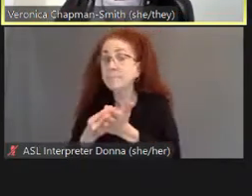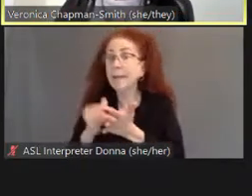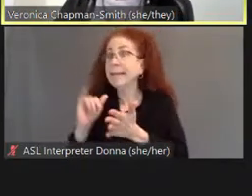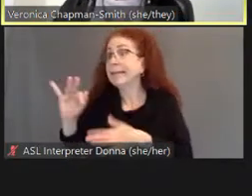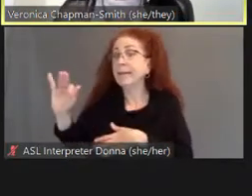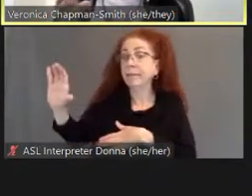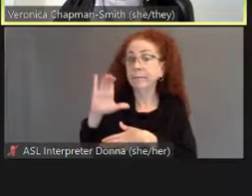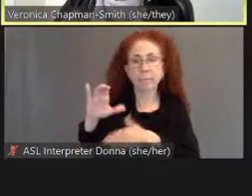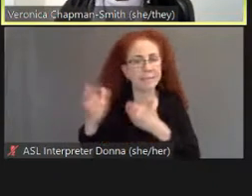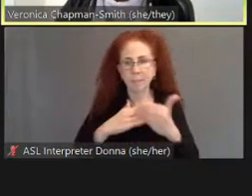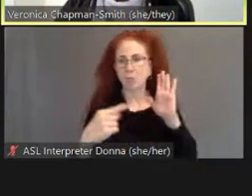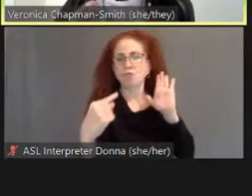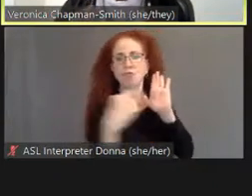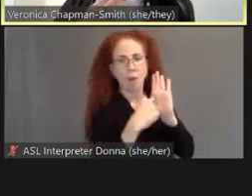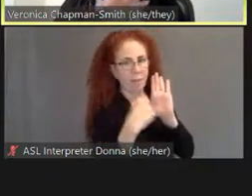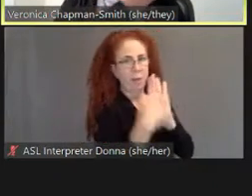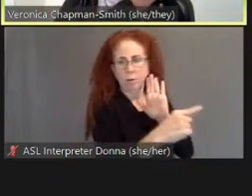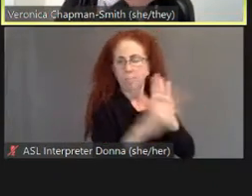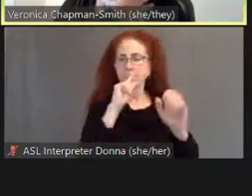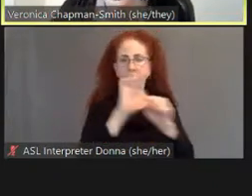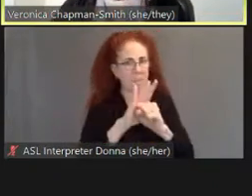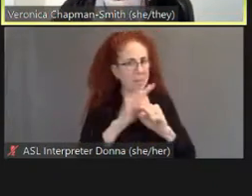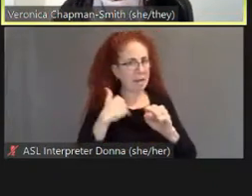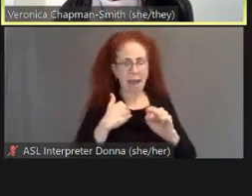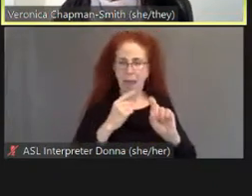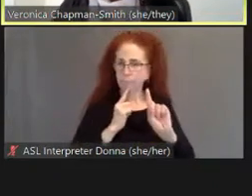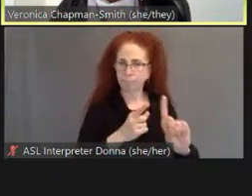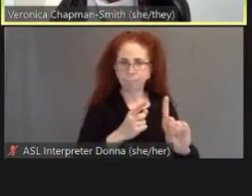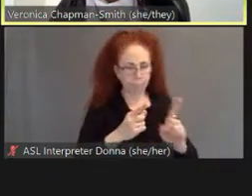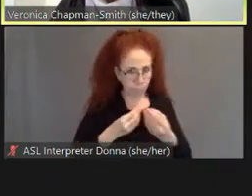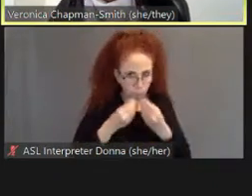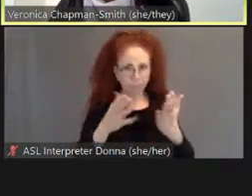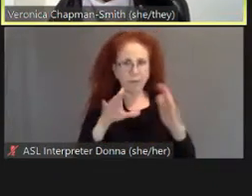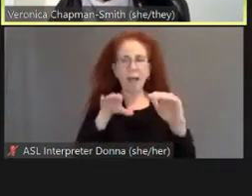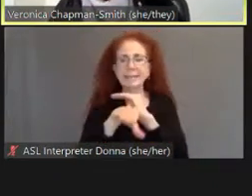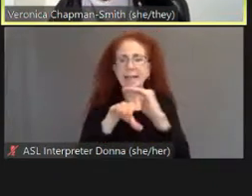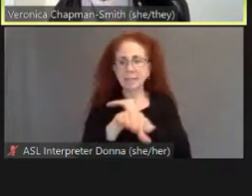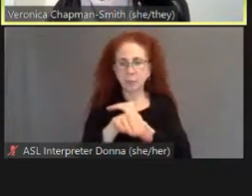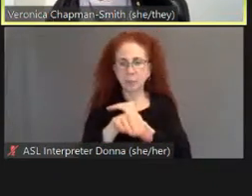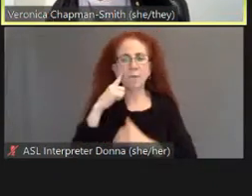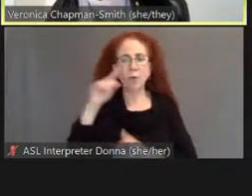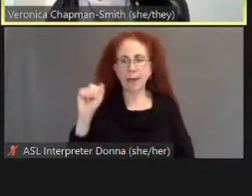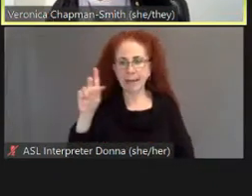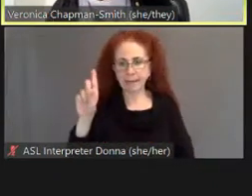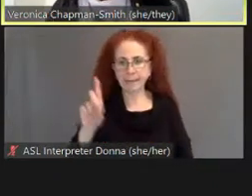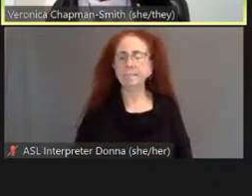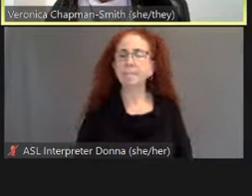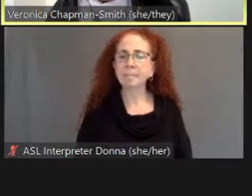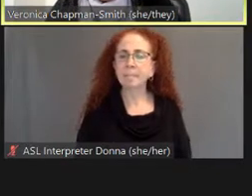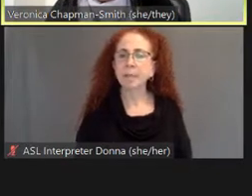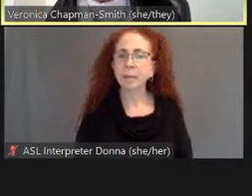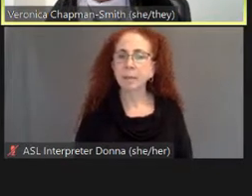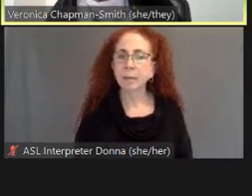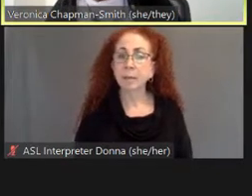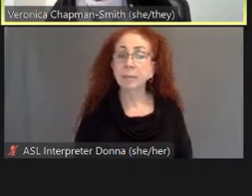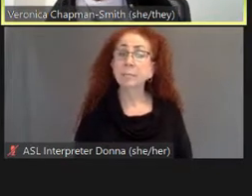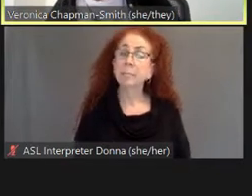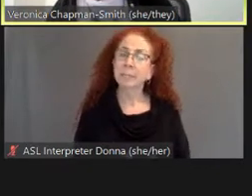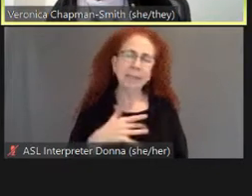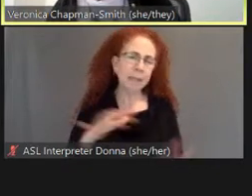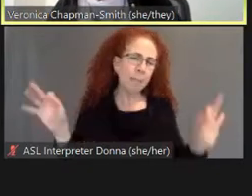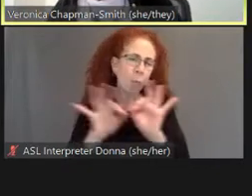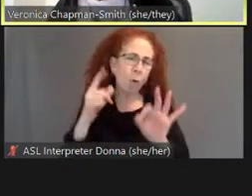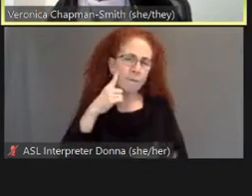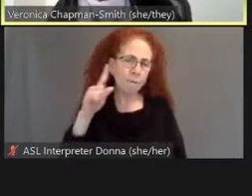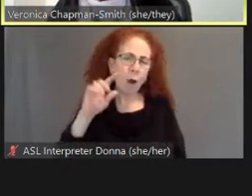is our commitment to providing accessibility in this area. I think it's important for Opera